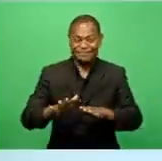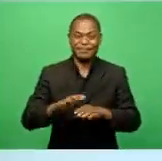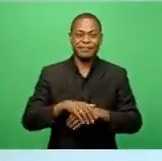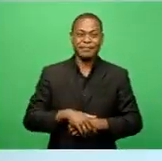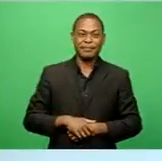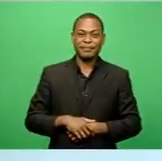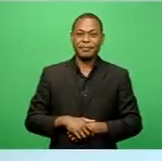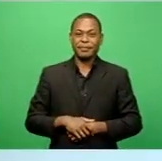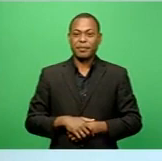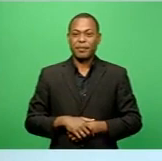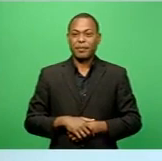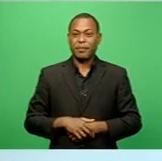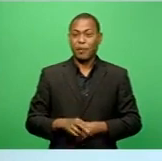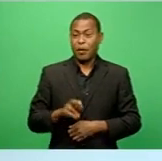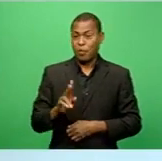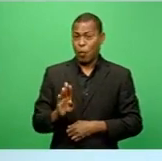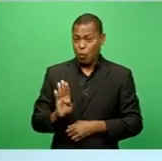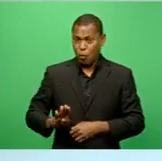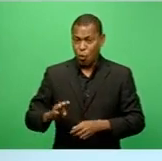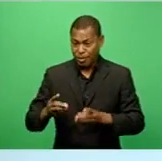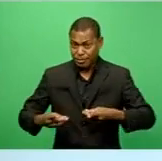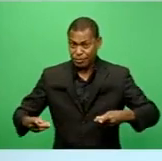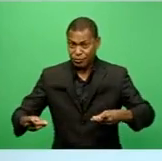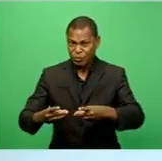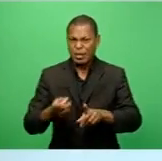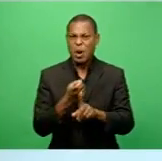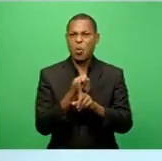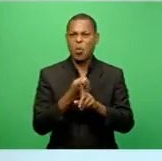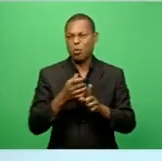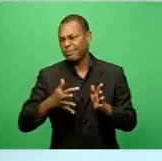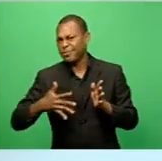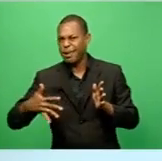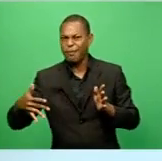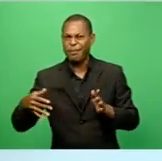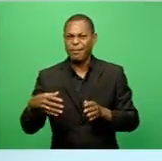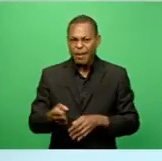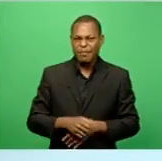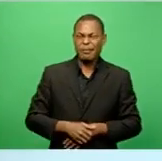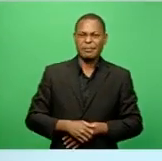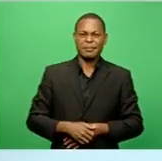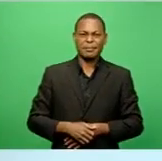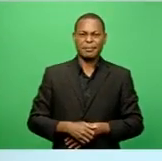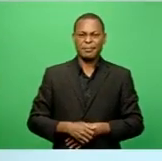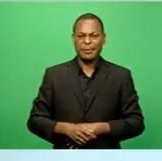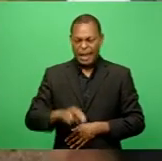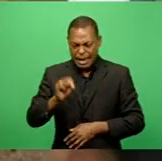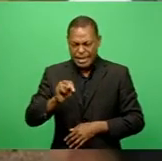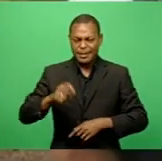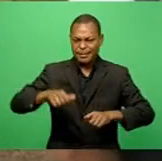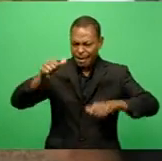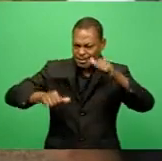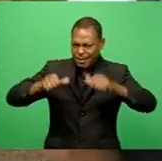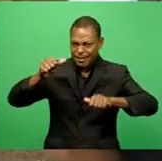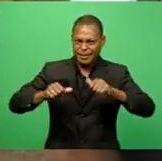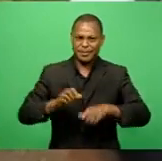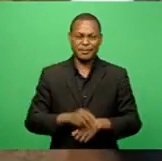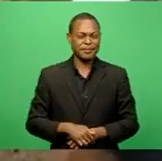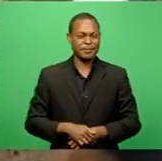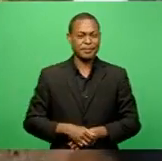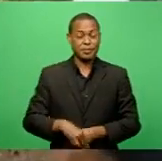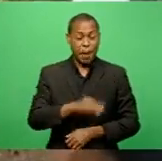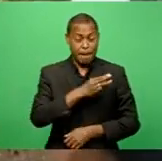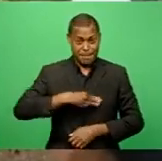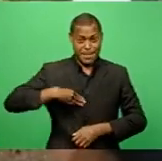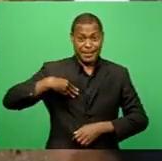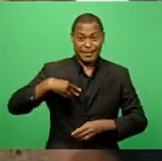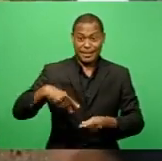Wainunu. For the Tikina Kumbulau, there are also 10 villages there. We have to assess that and put in survey. Minister for Disaster